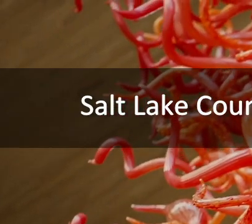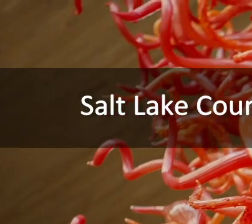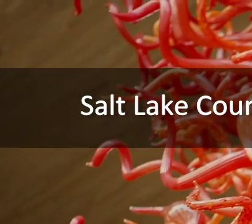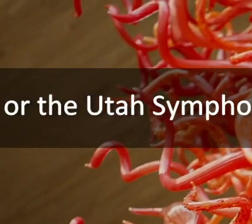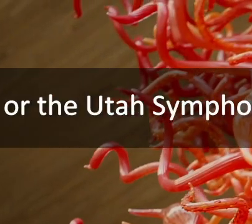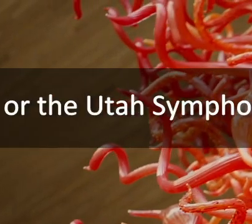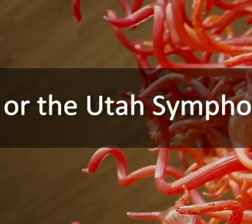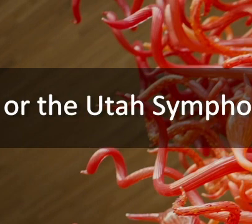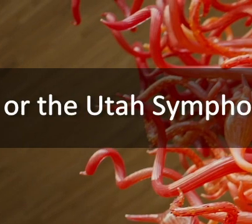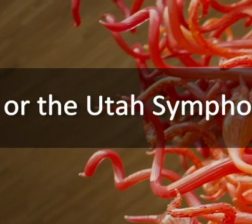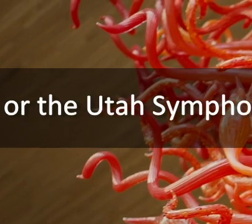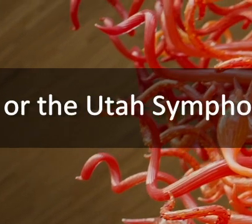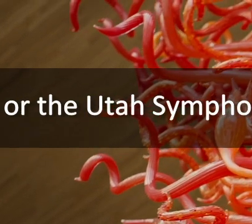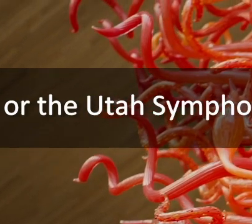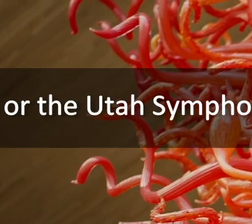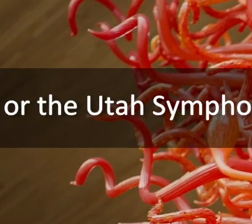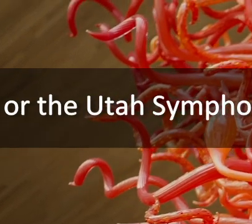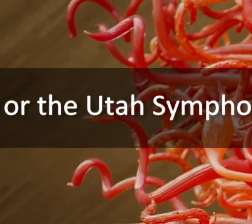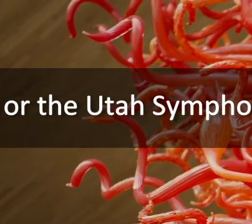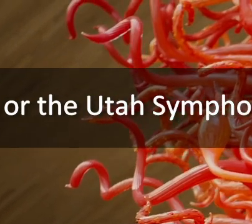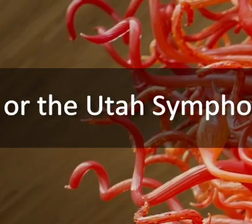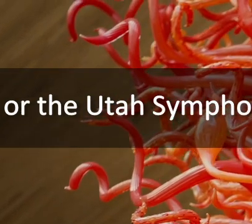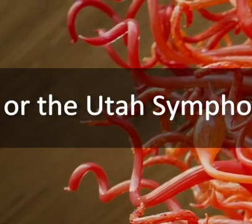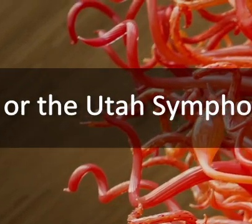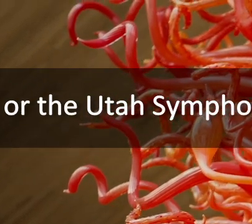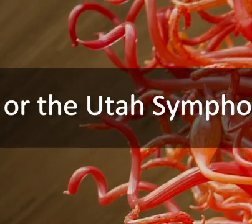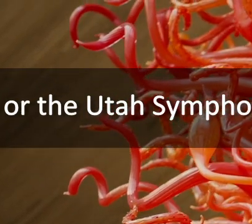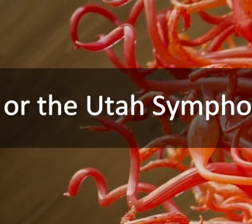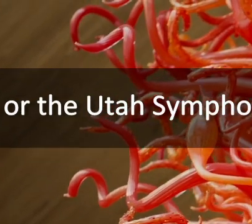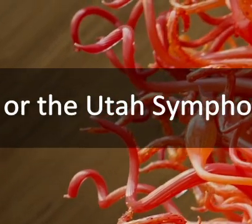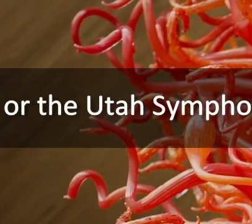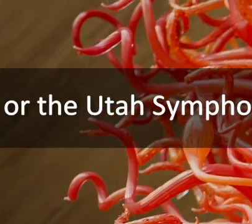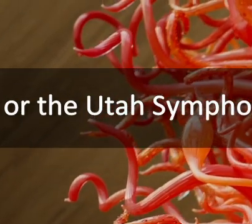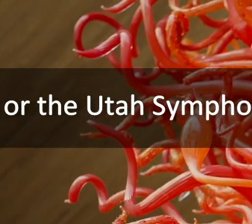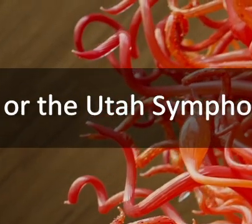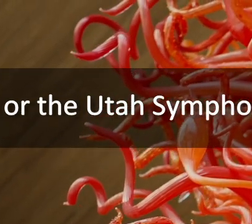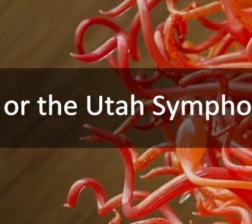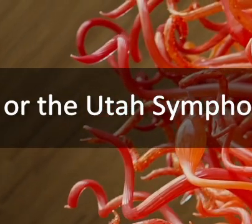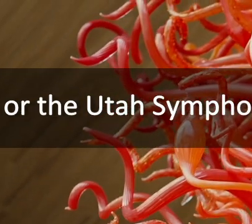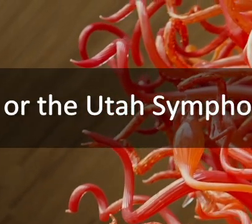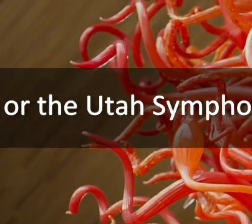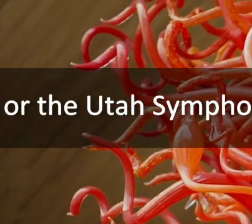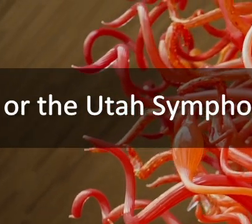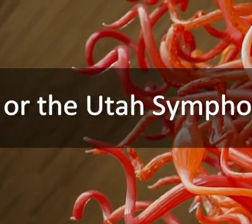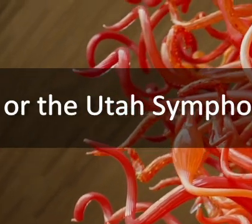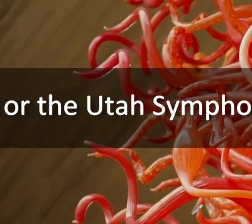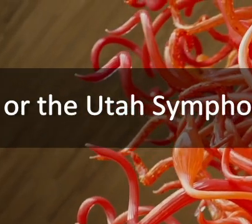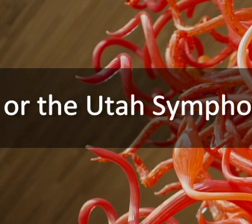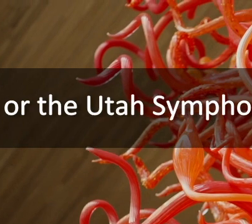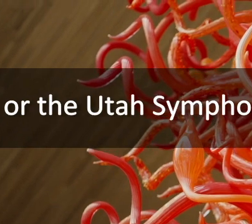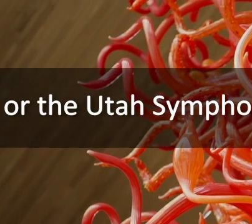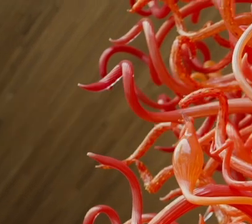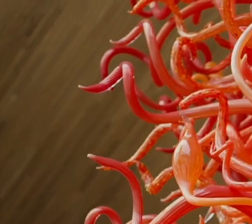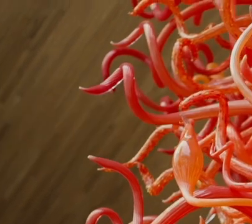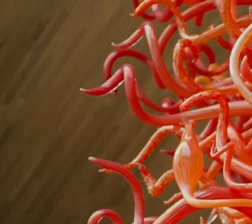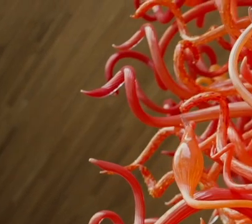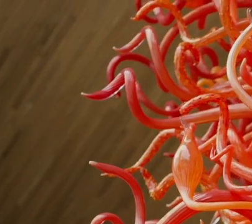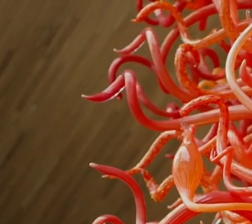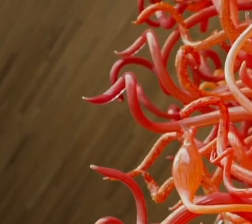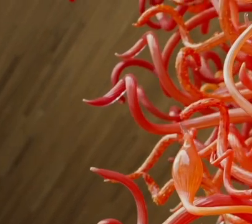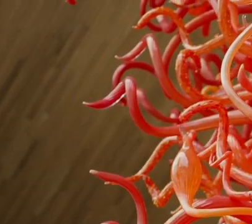385-468-1135 or the Utah Symphony Patron Services team at 801-533-6683.